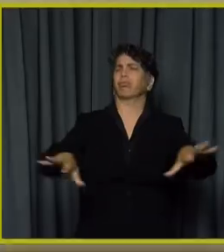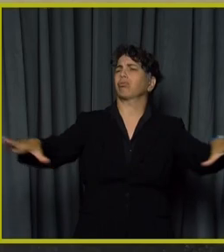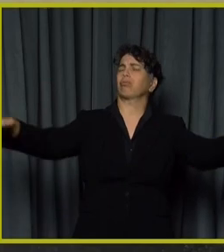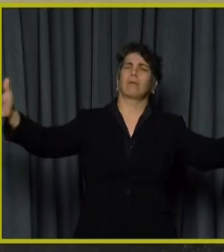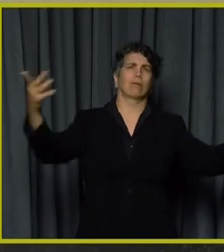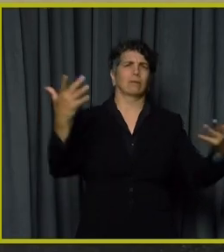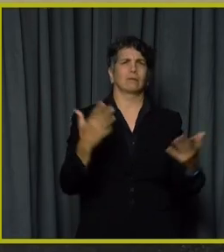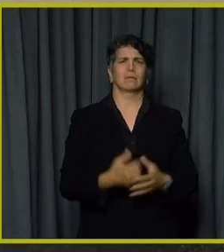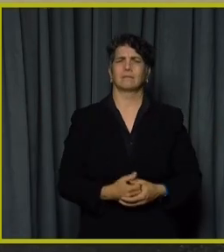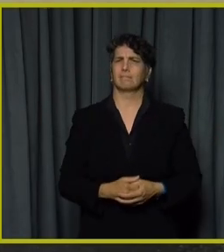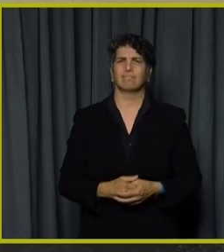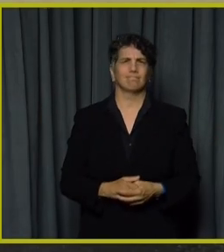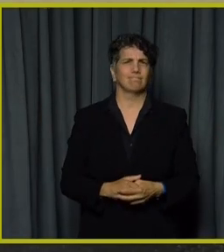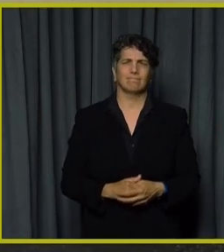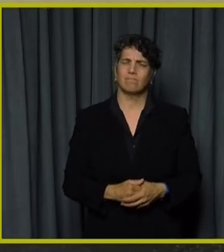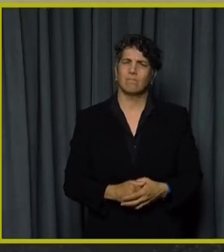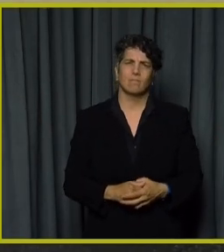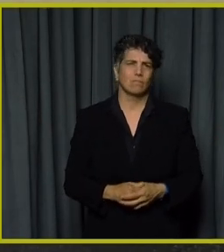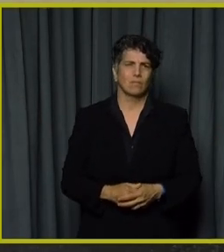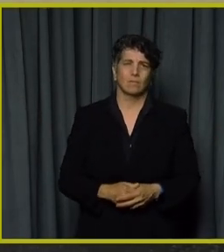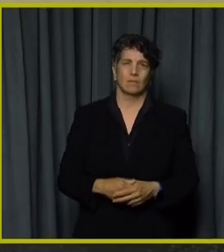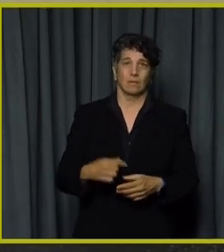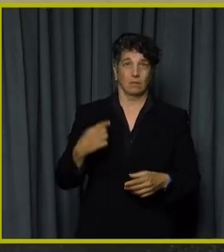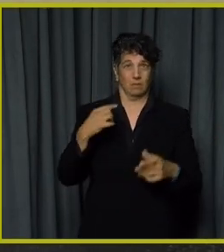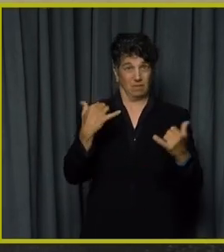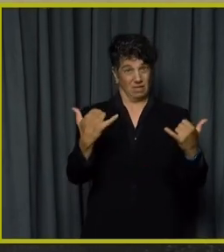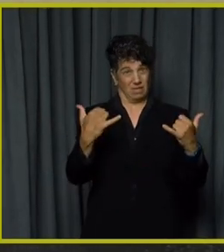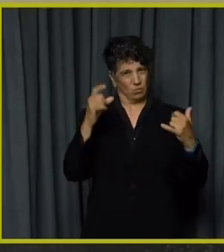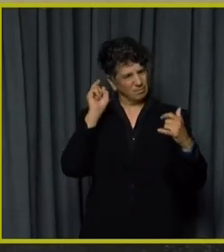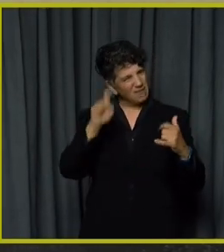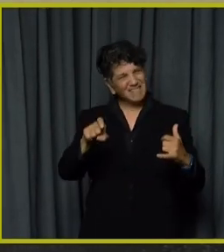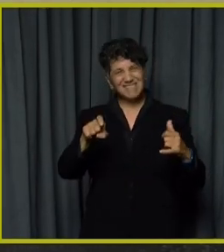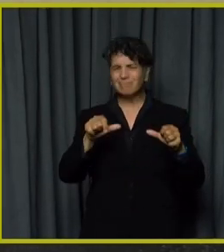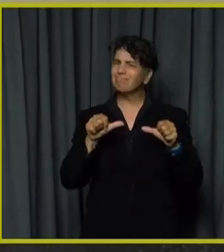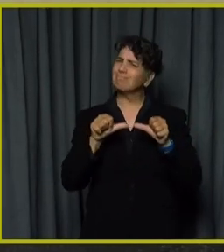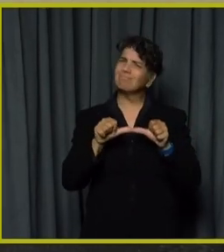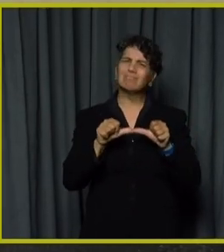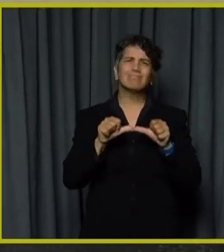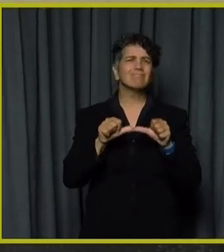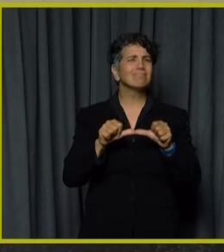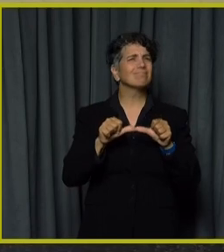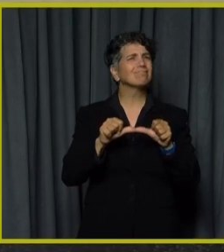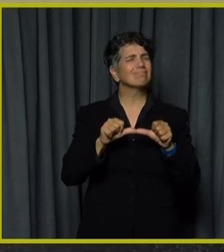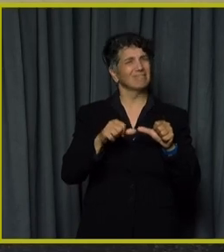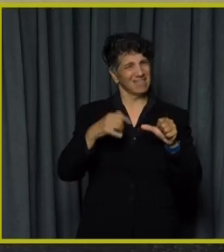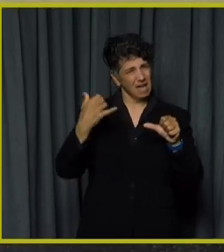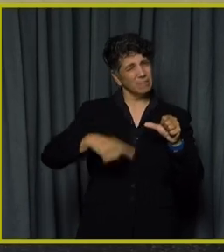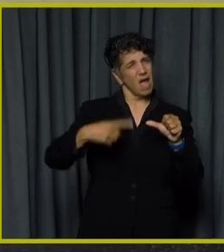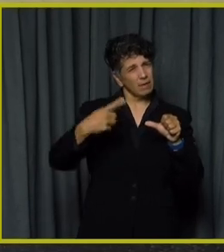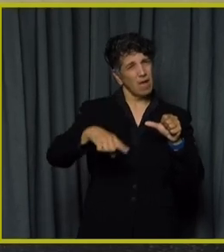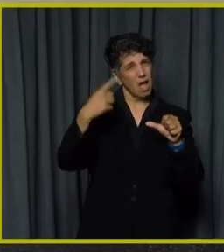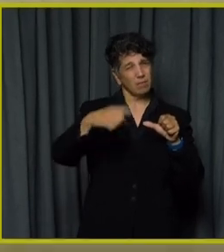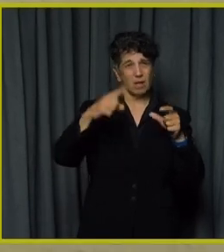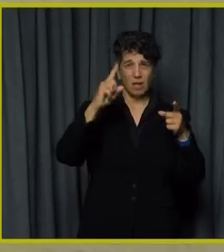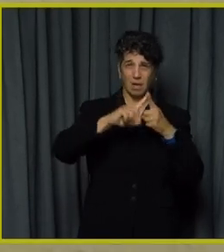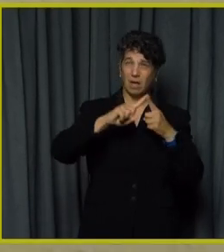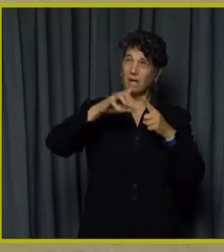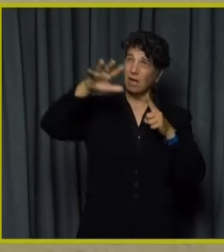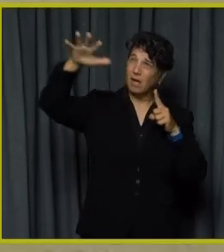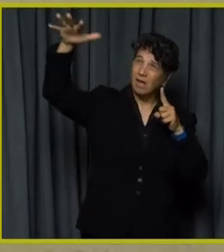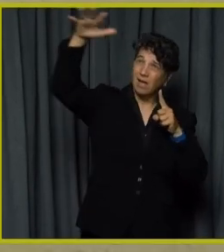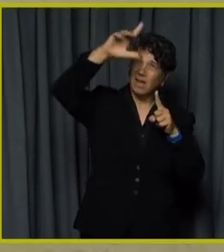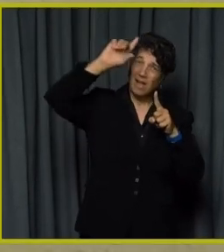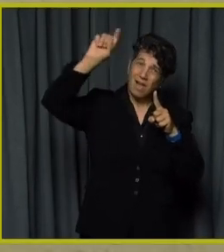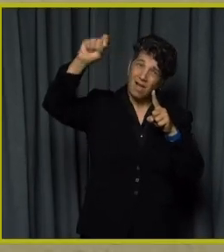These uprisings are going to continue to happen until we have built and fought for a government and a country that treats people